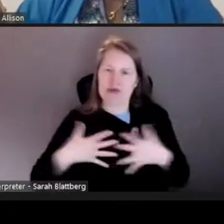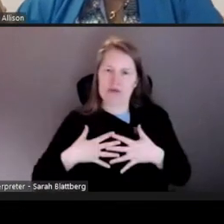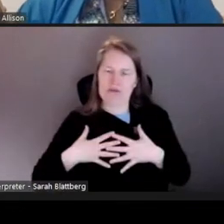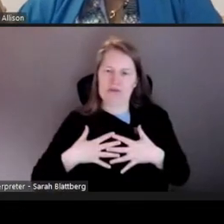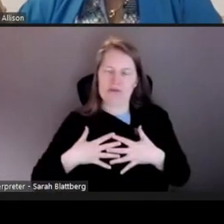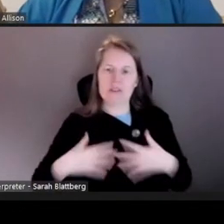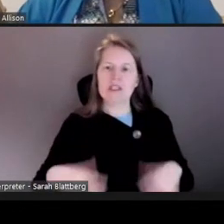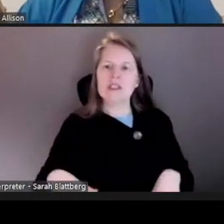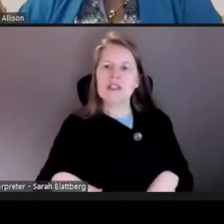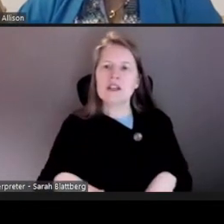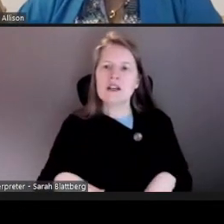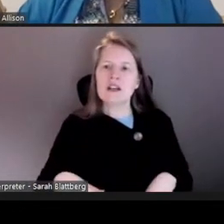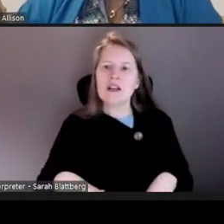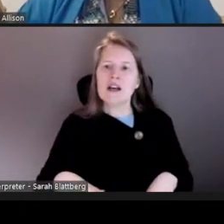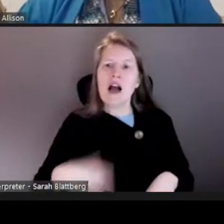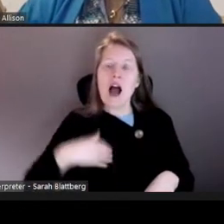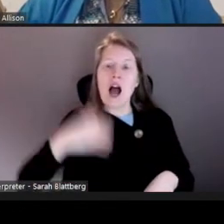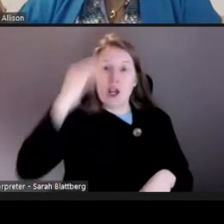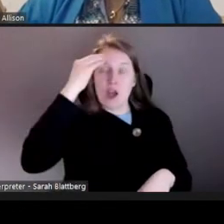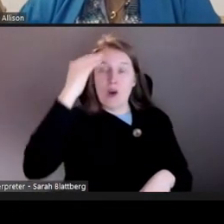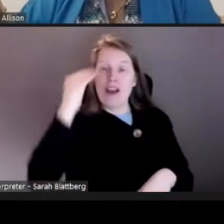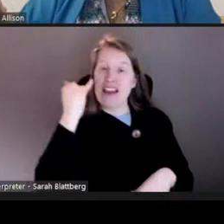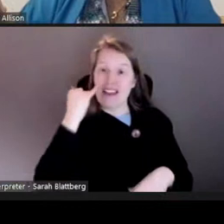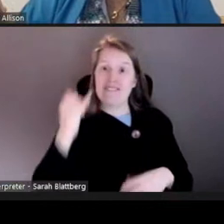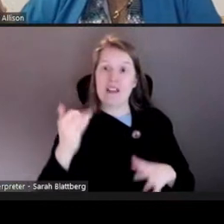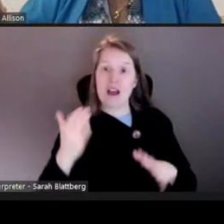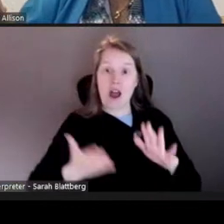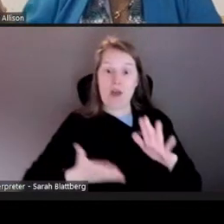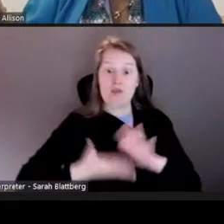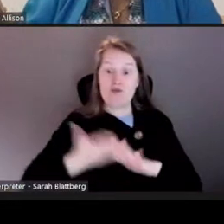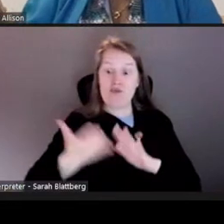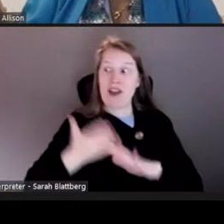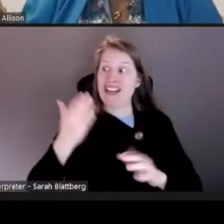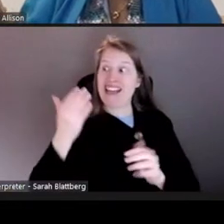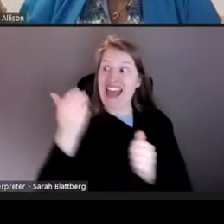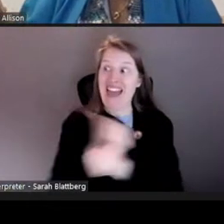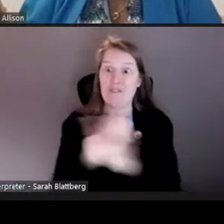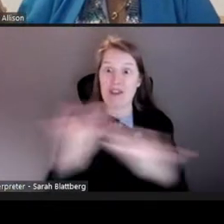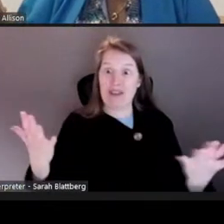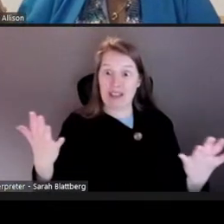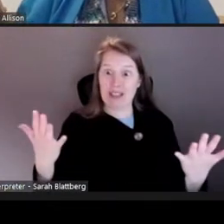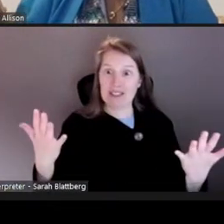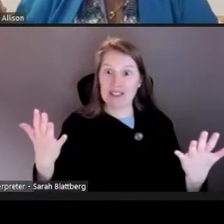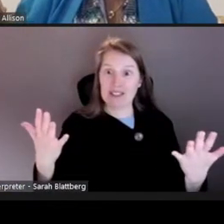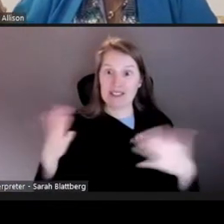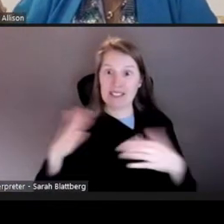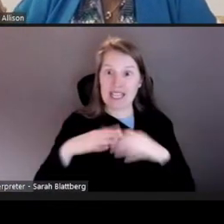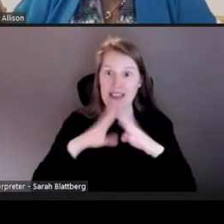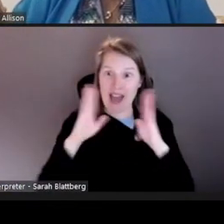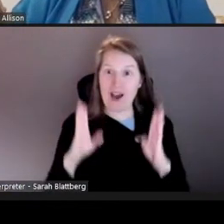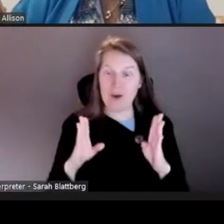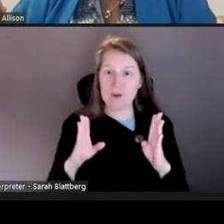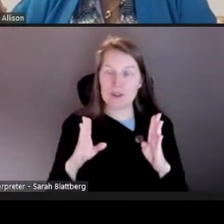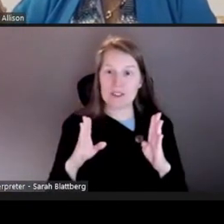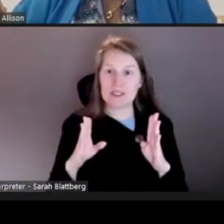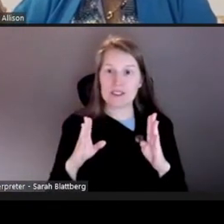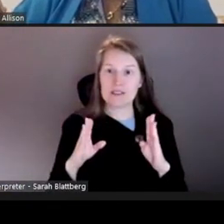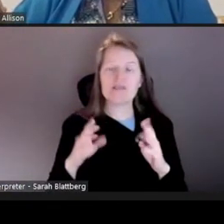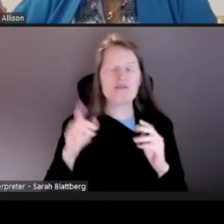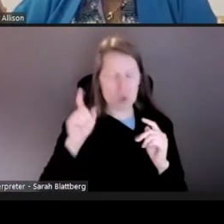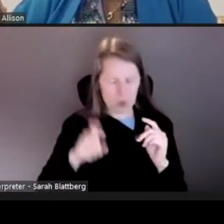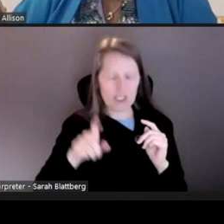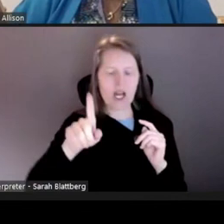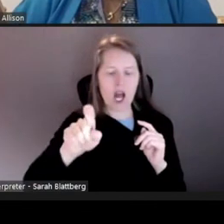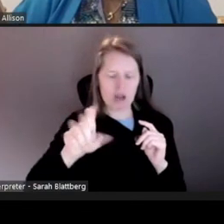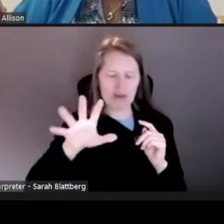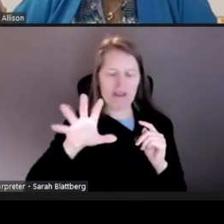once I found out that if I ran everything that all my Wi-Fi stuff at once was telling me I needed the 150